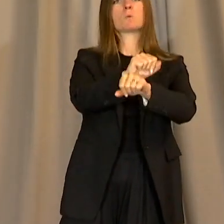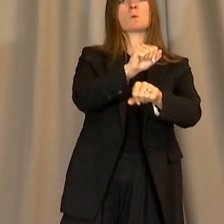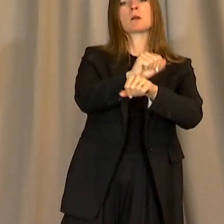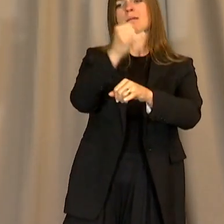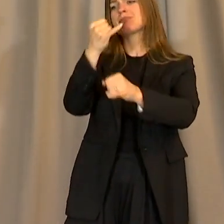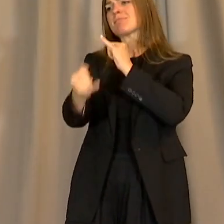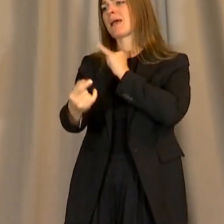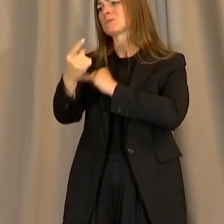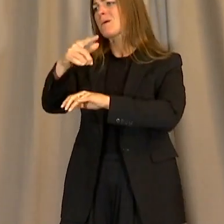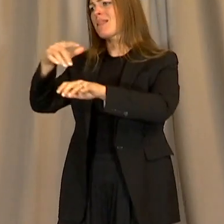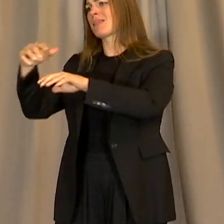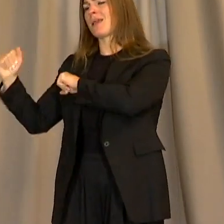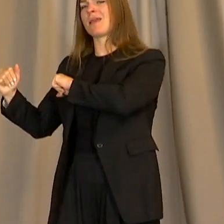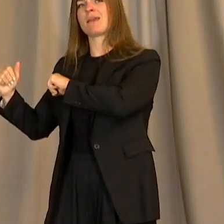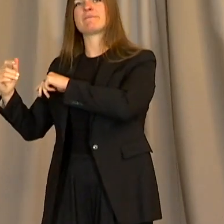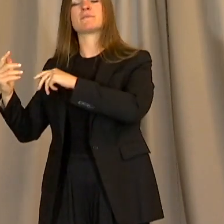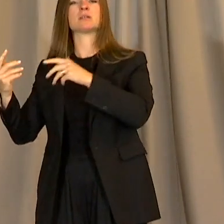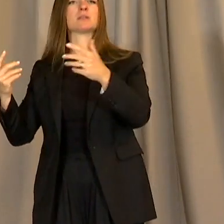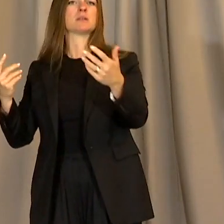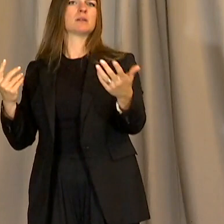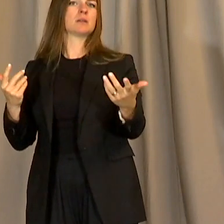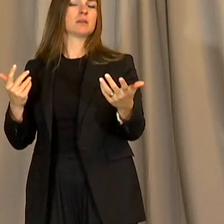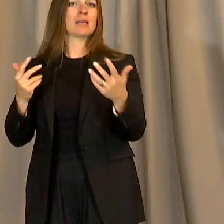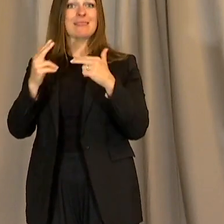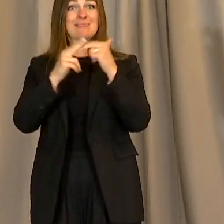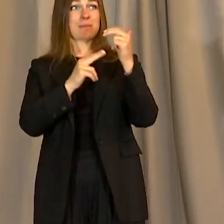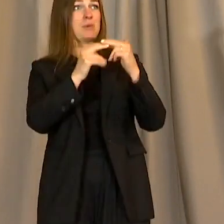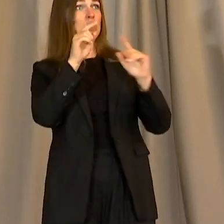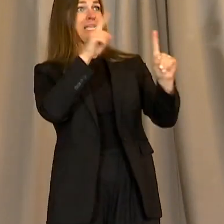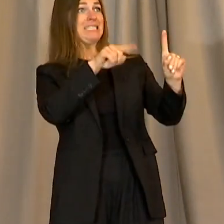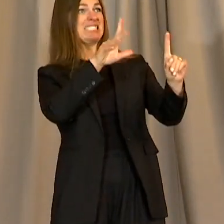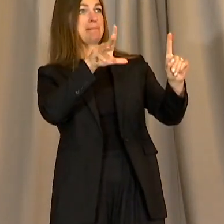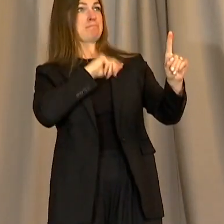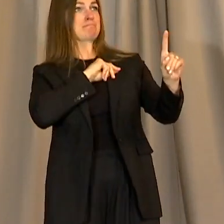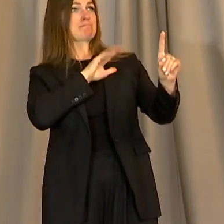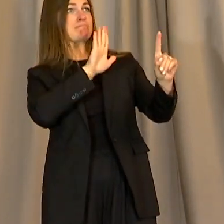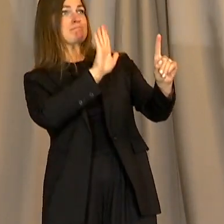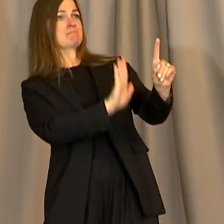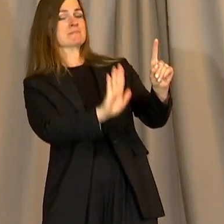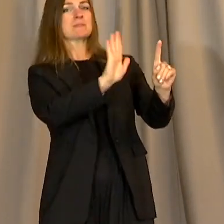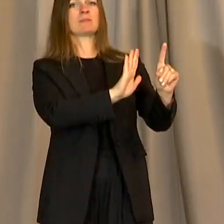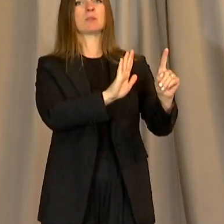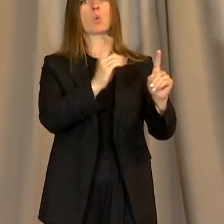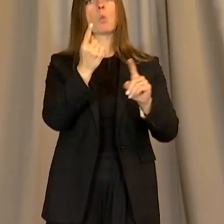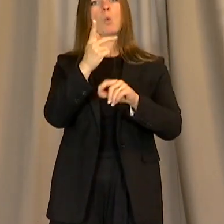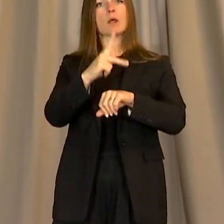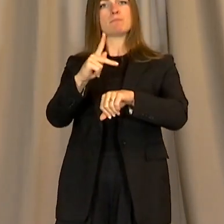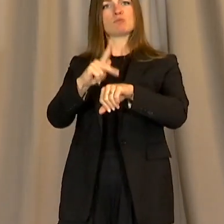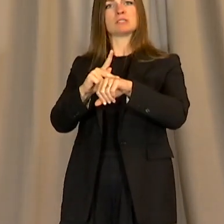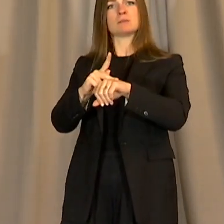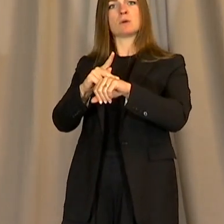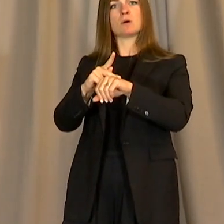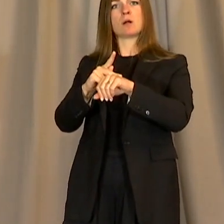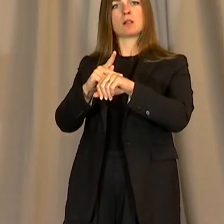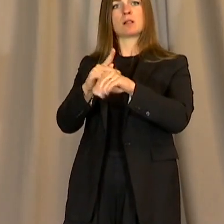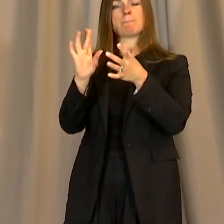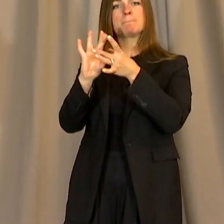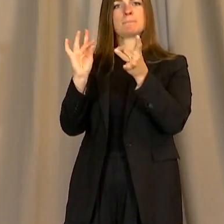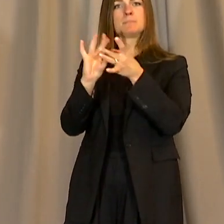leave, taking these buildings as our ownership. One principal said that she left